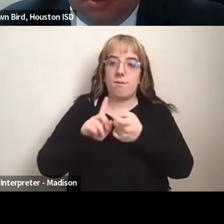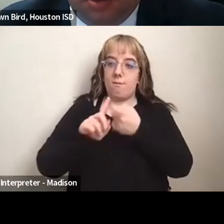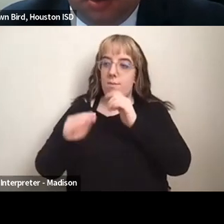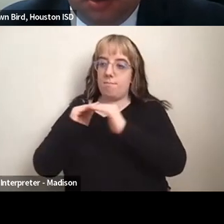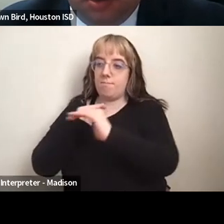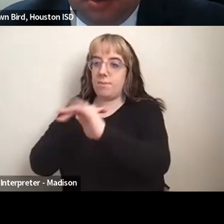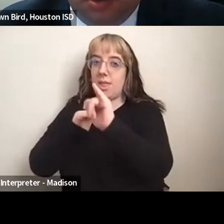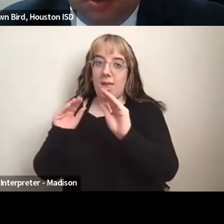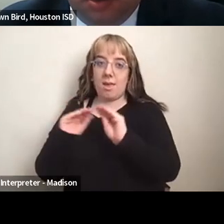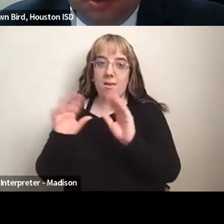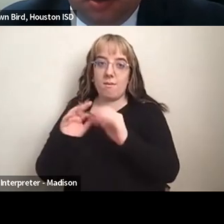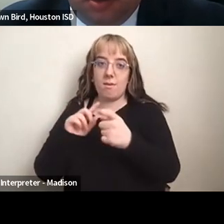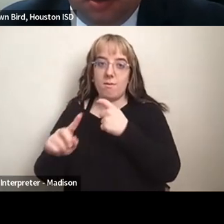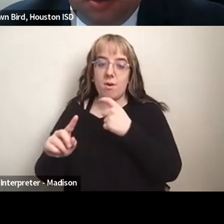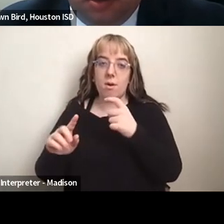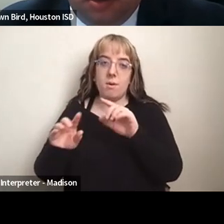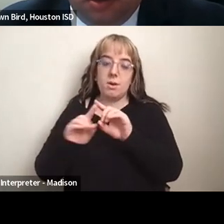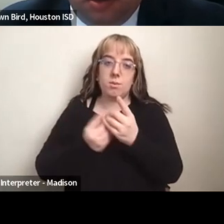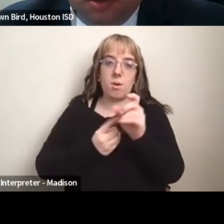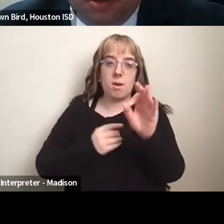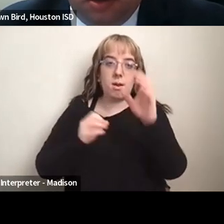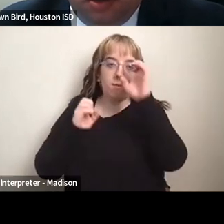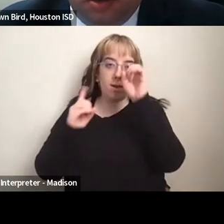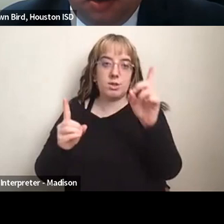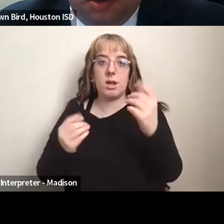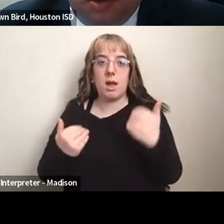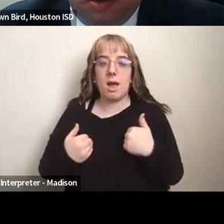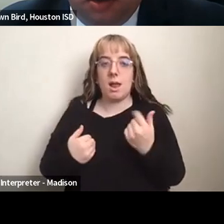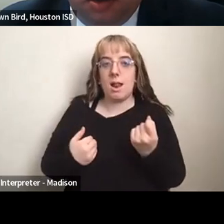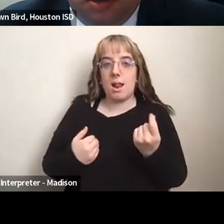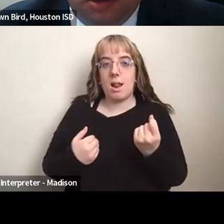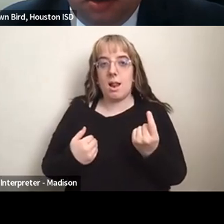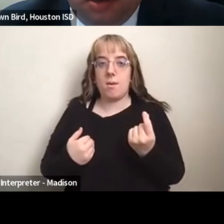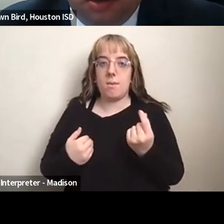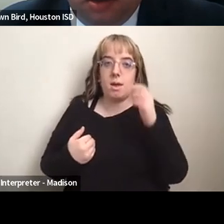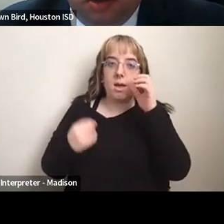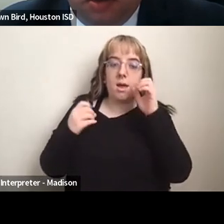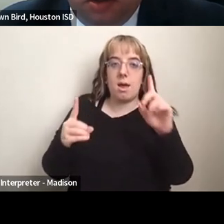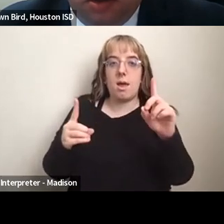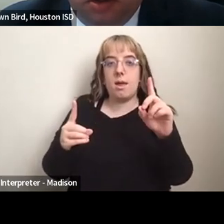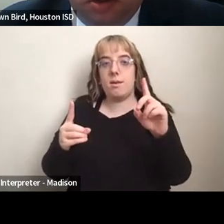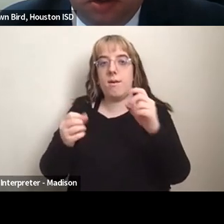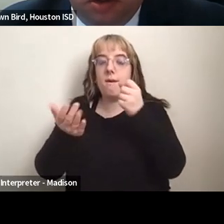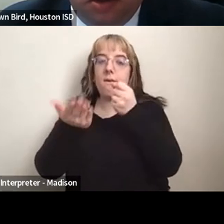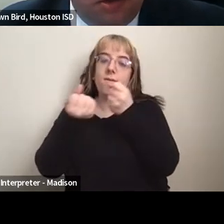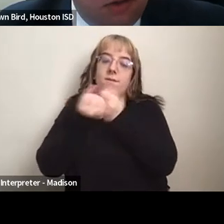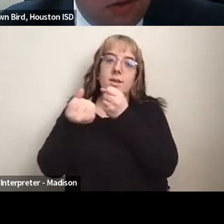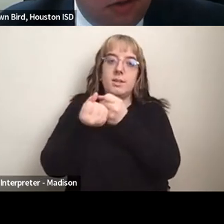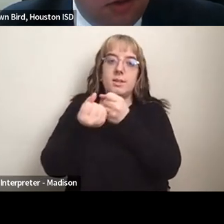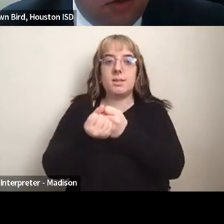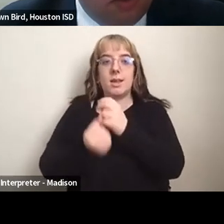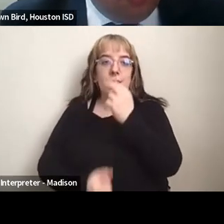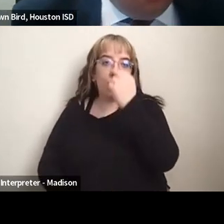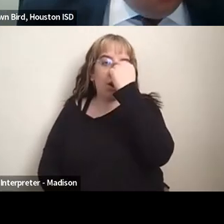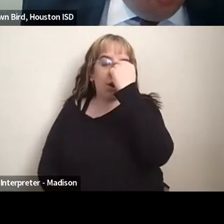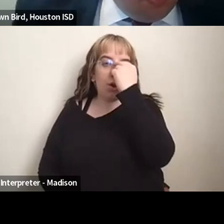that clarification from the Department of Education, we had a little ed funding nerd party here in DC when when